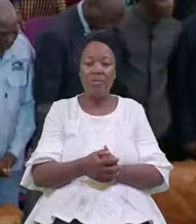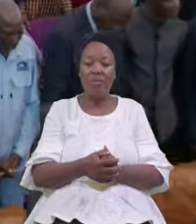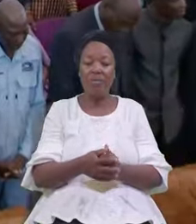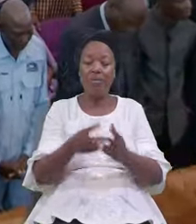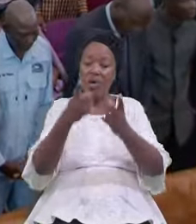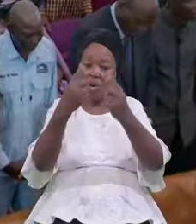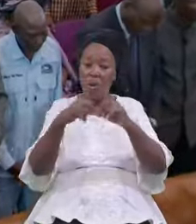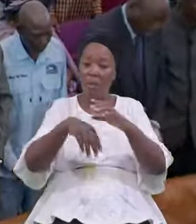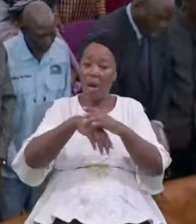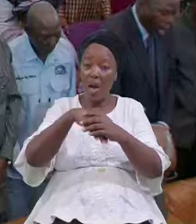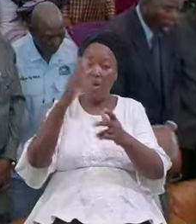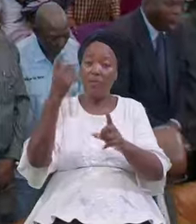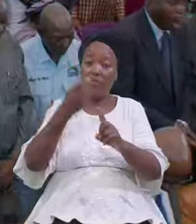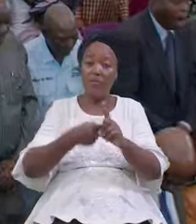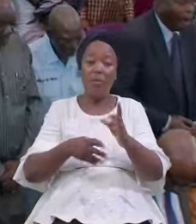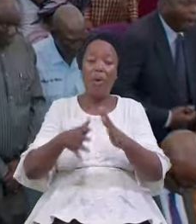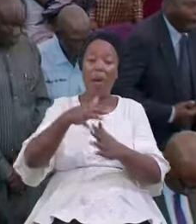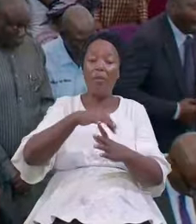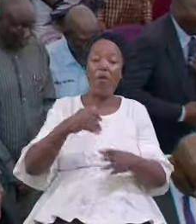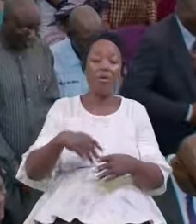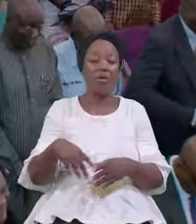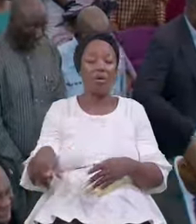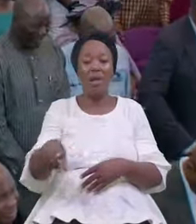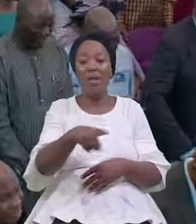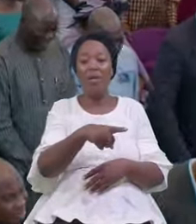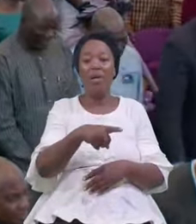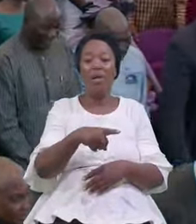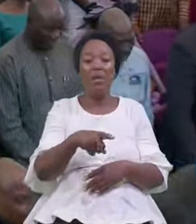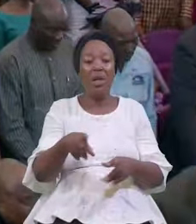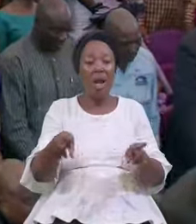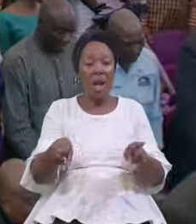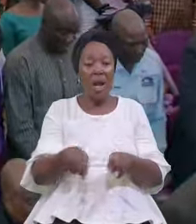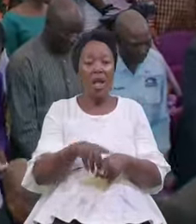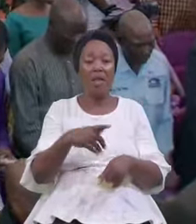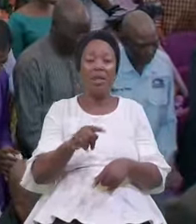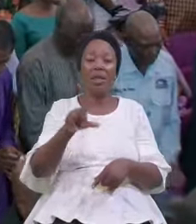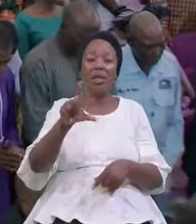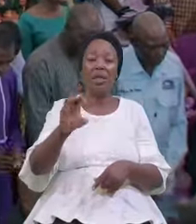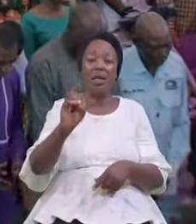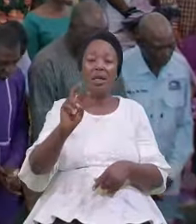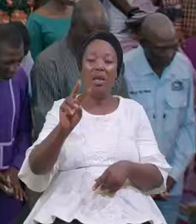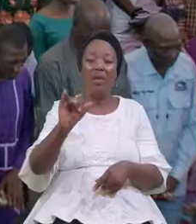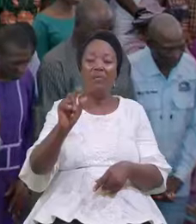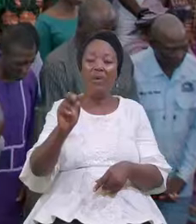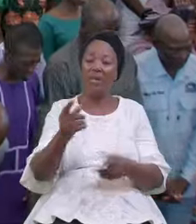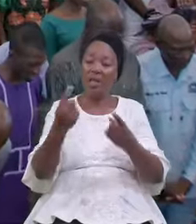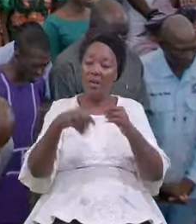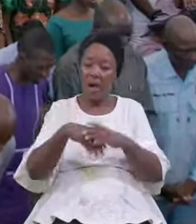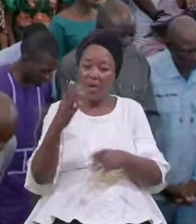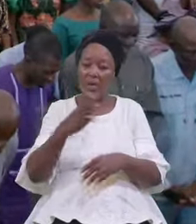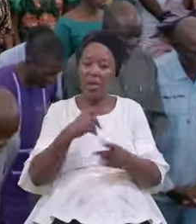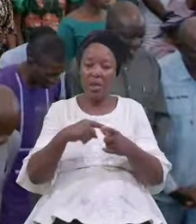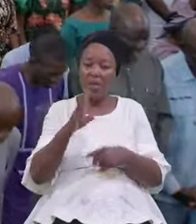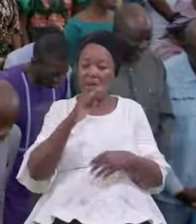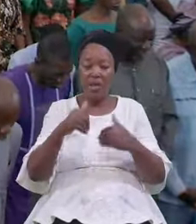Come out from among them like the Levites came out. And be